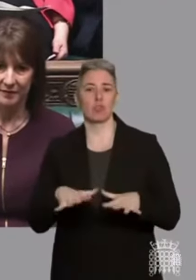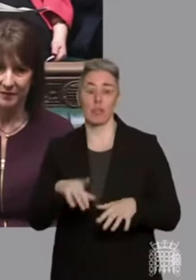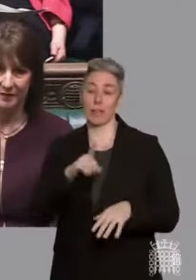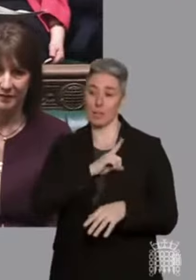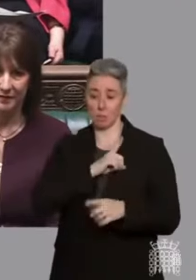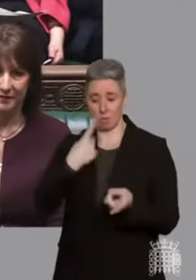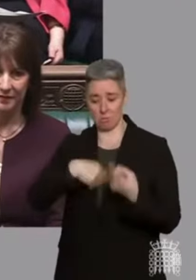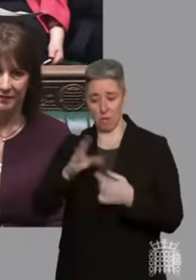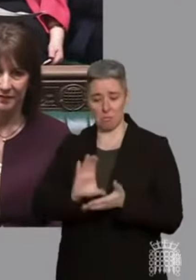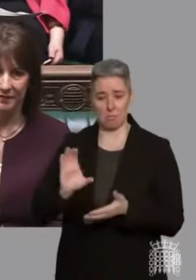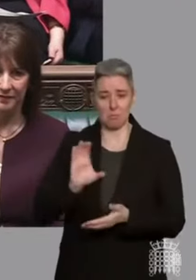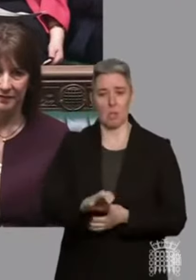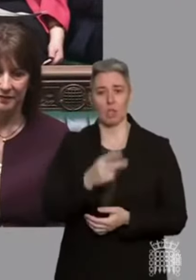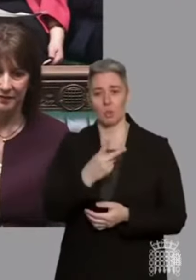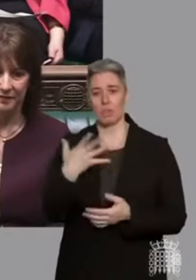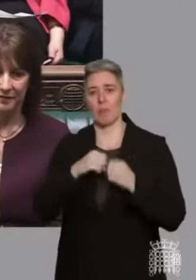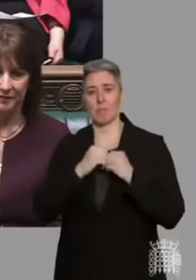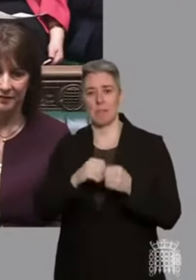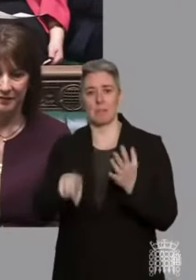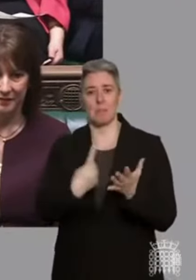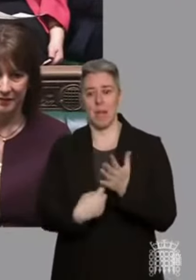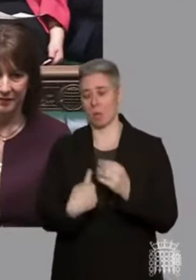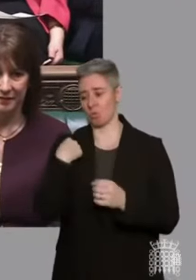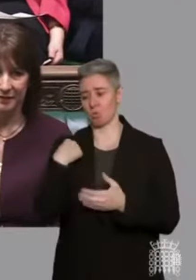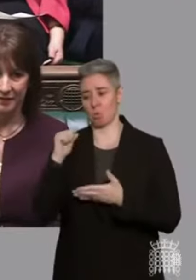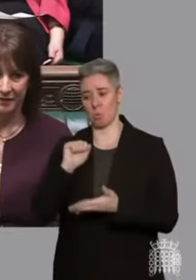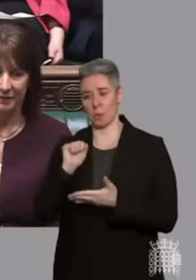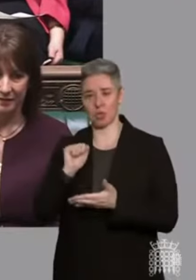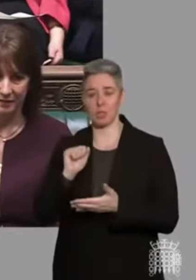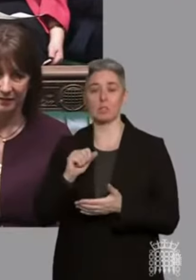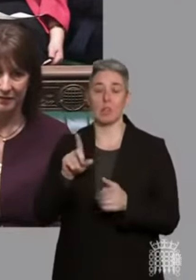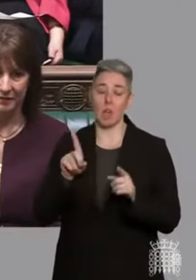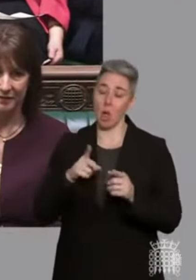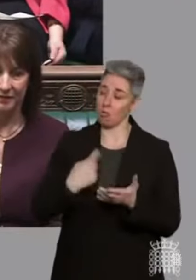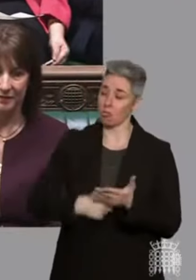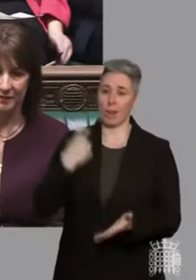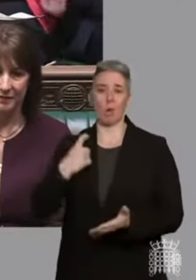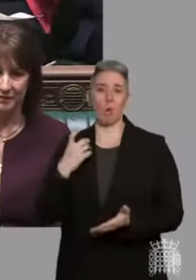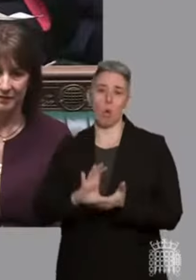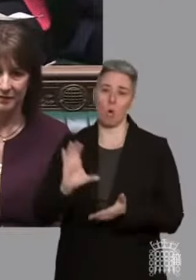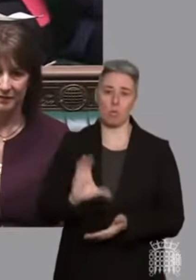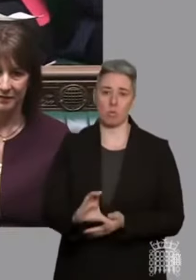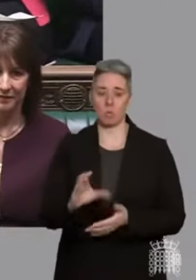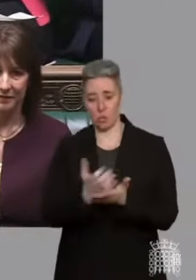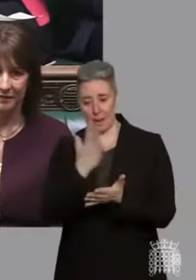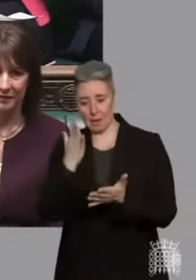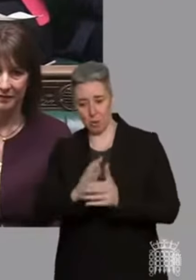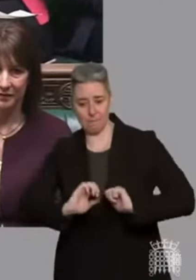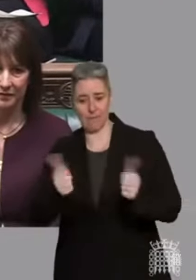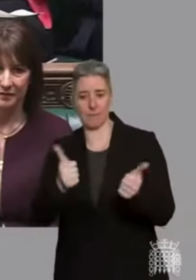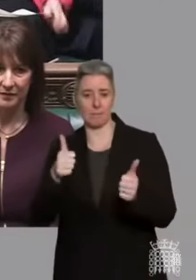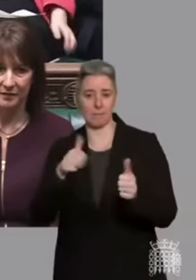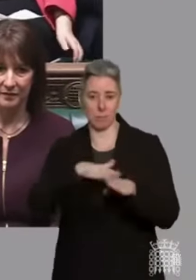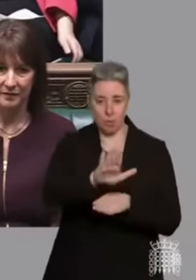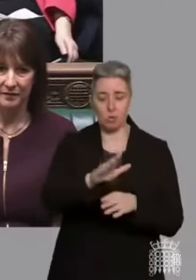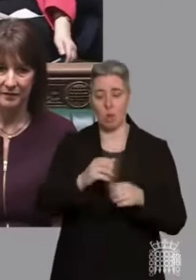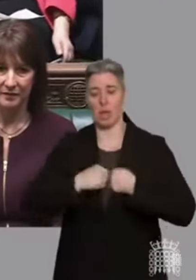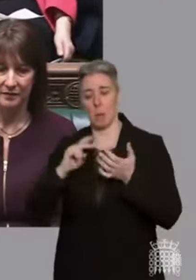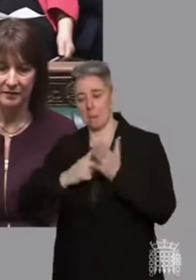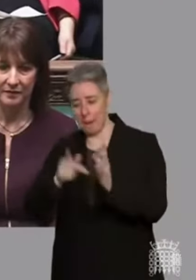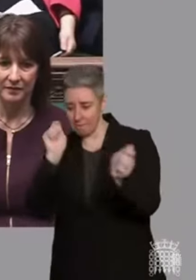budget, a record amount, and we're making it fit for the future through our plan for change. What a contrast with Reform, whose leader has